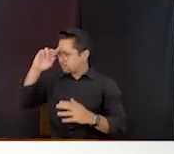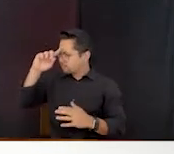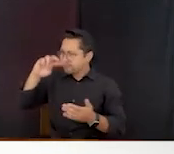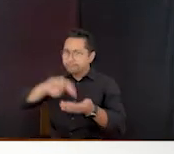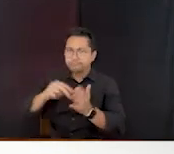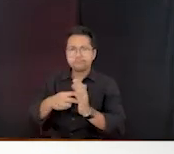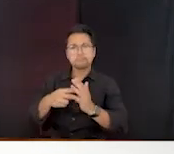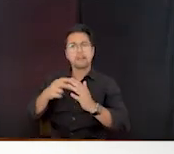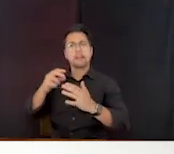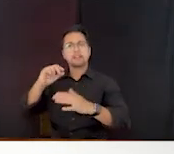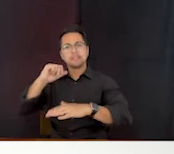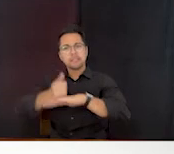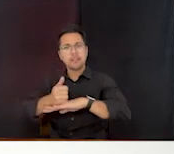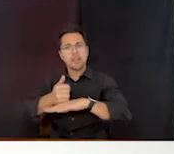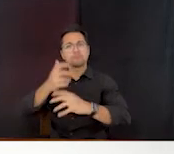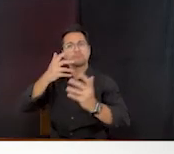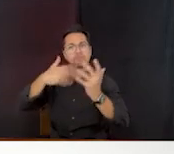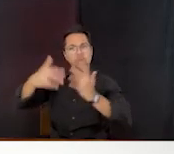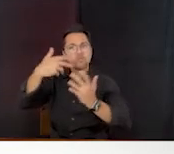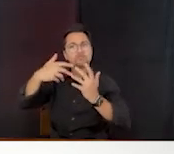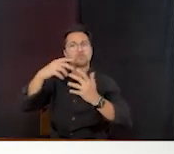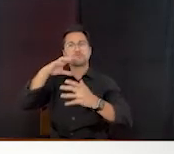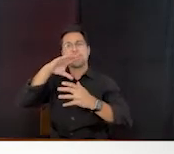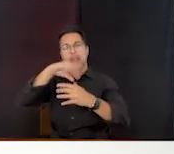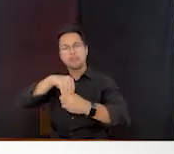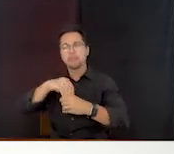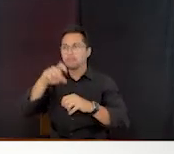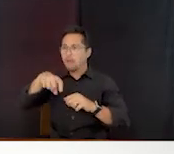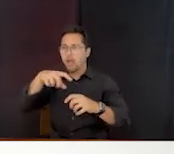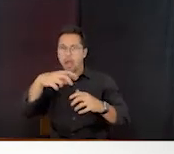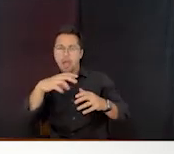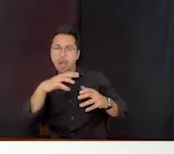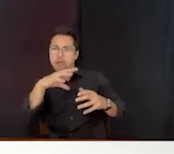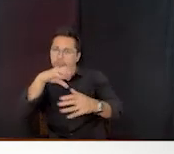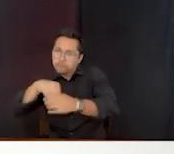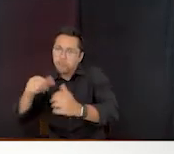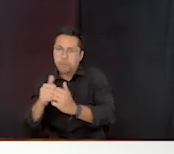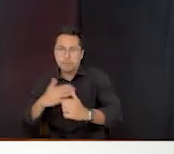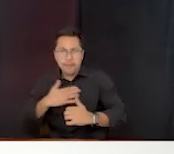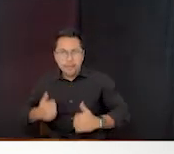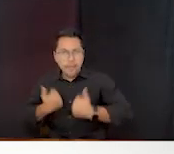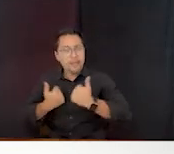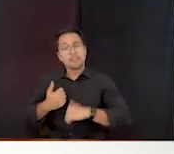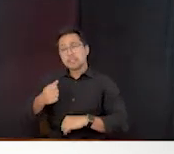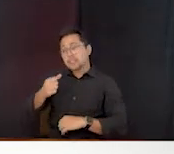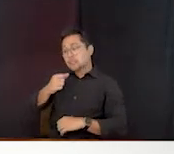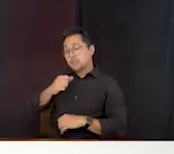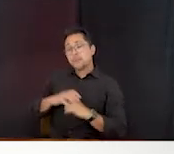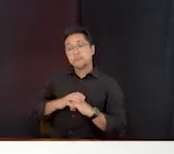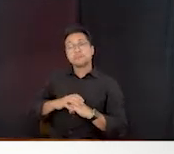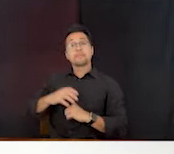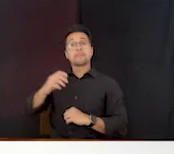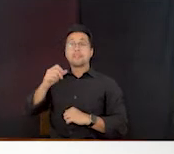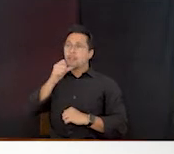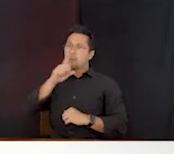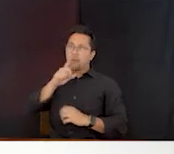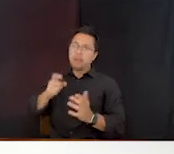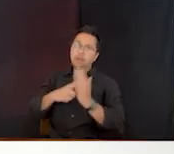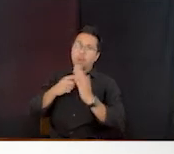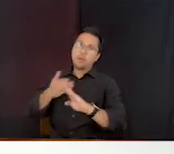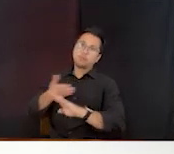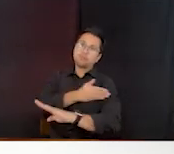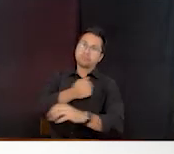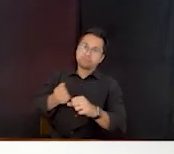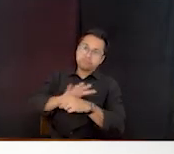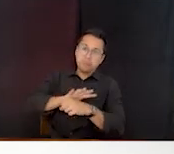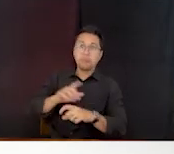building social engagement into their lives. So this is something that wasn't as intentional for them before the pandemic as it